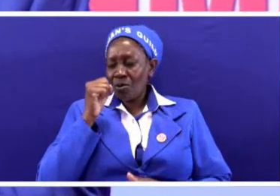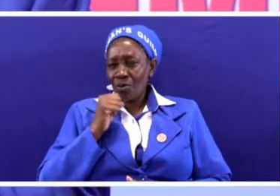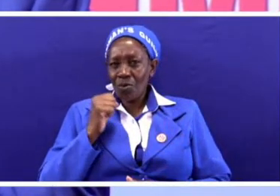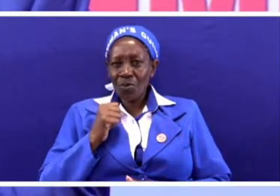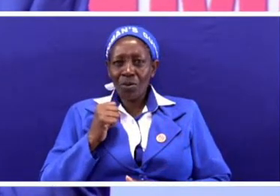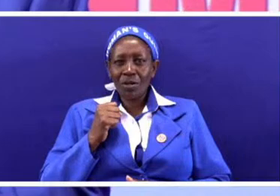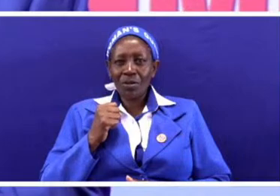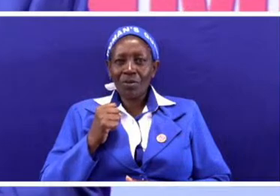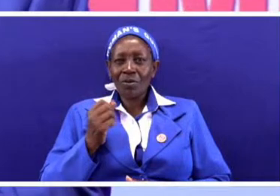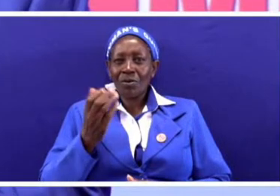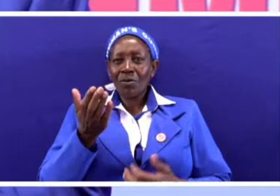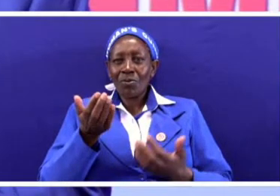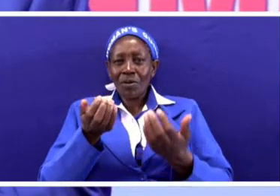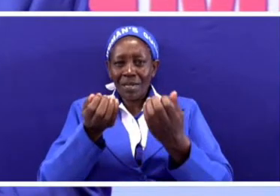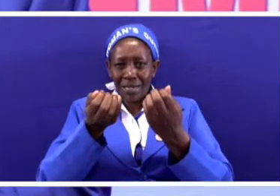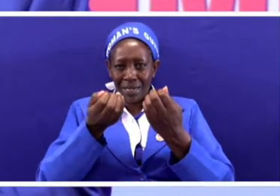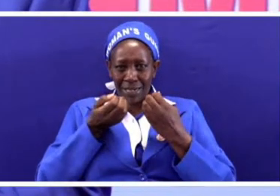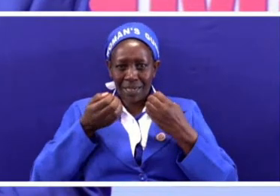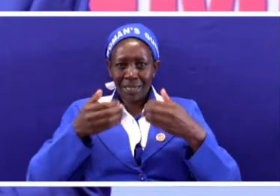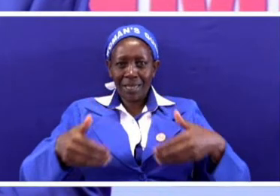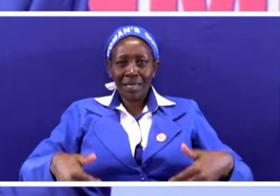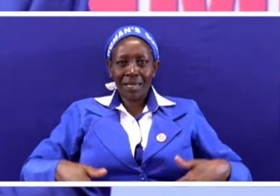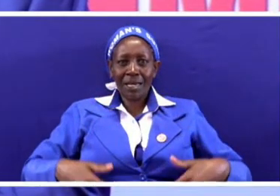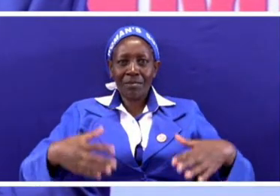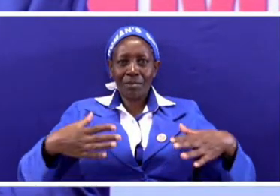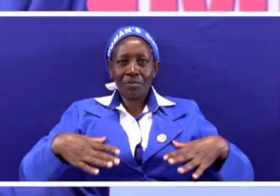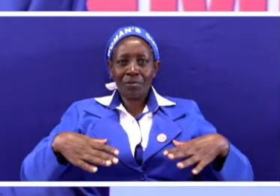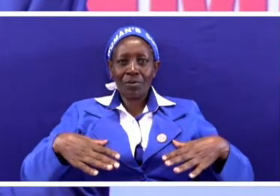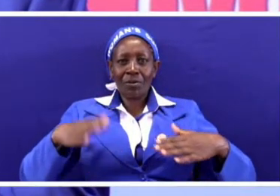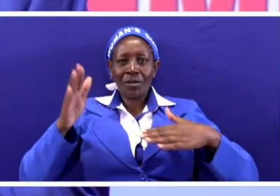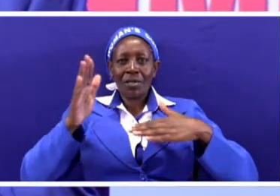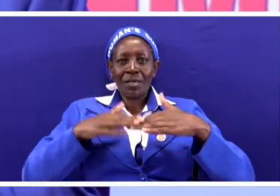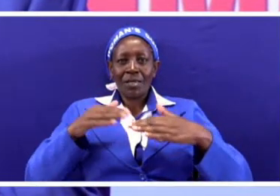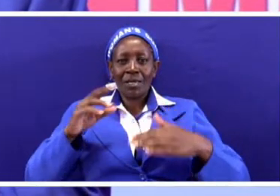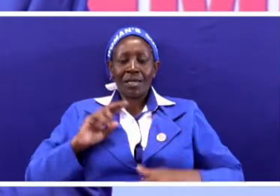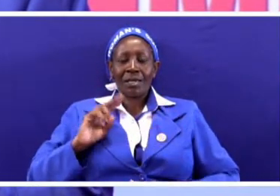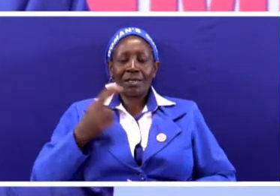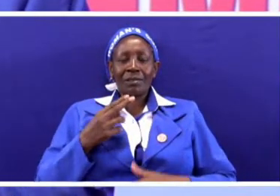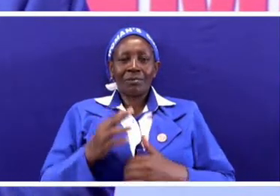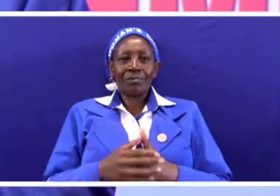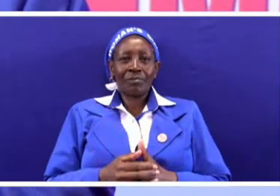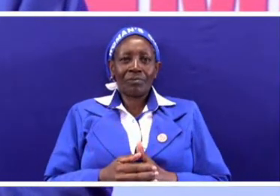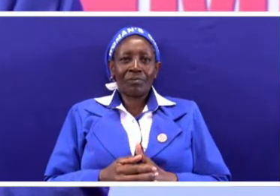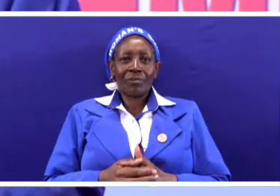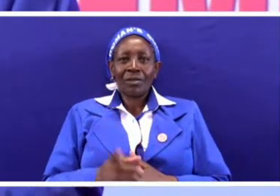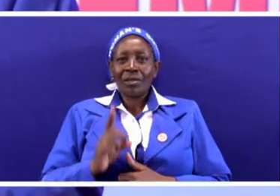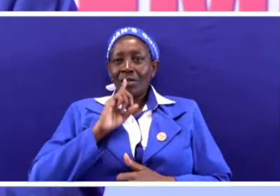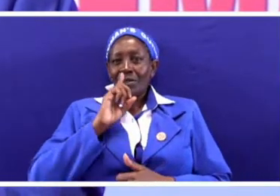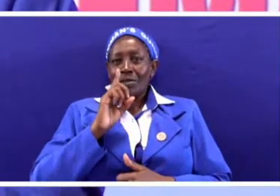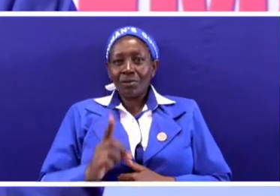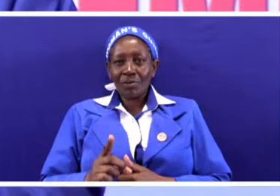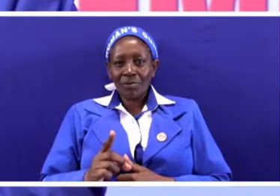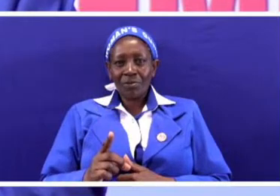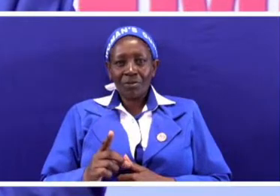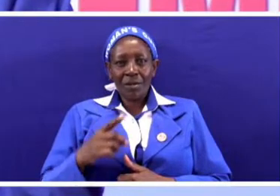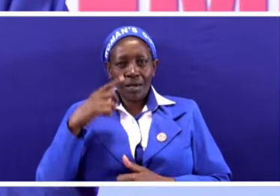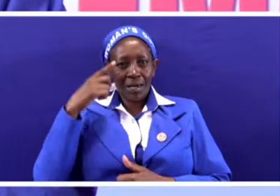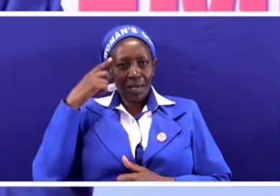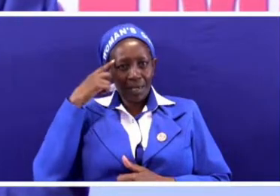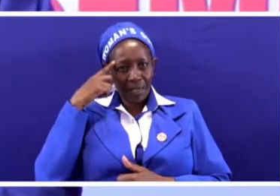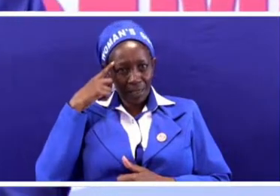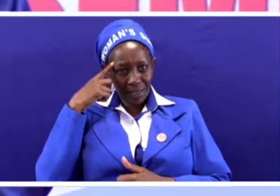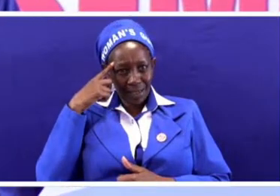people more than it will need us. So I guess, tumepata